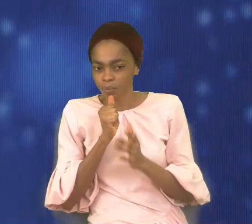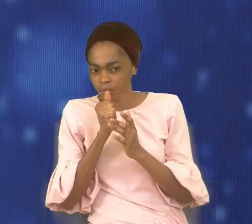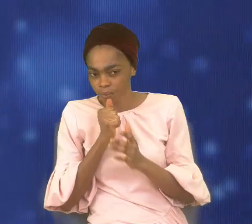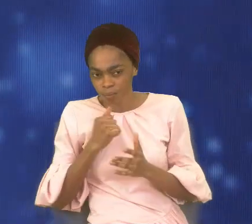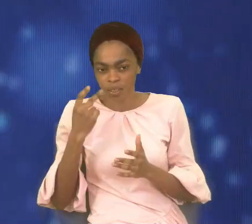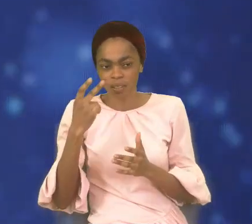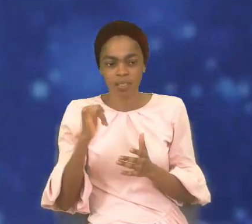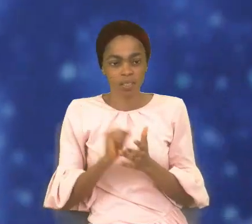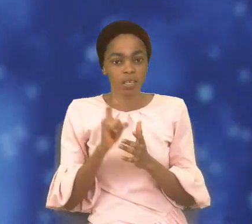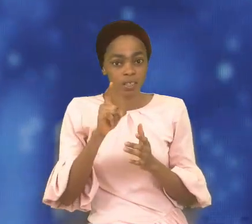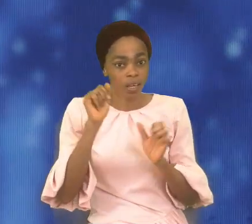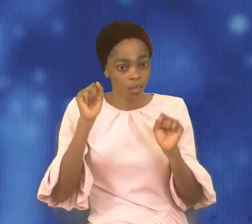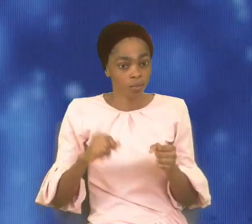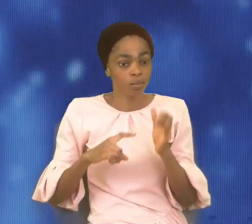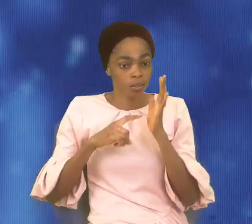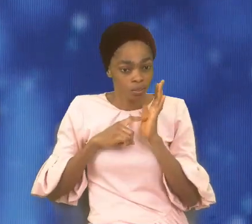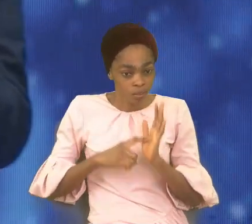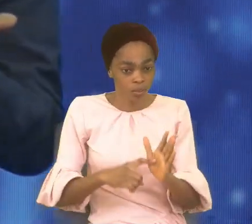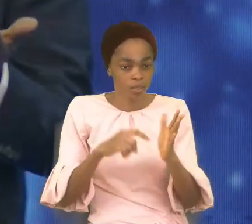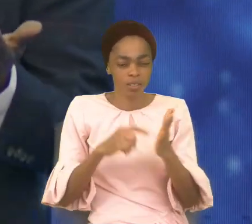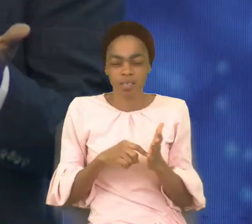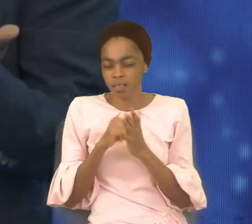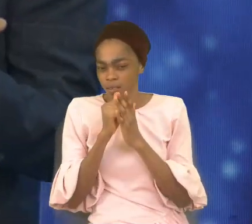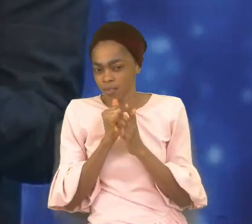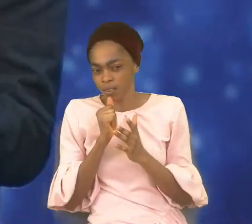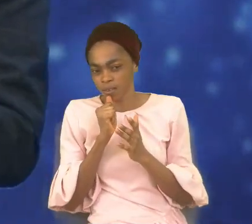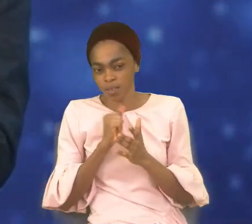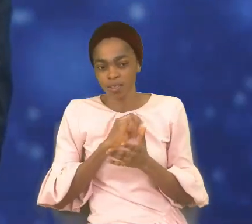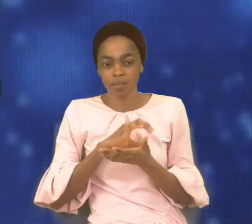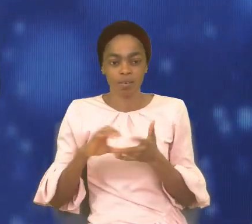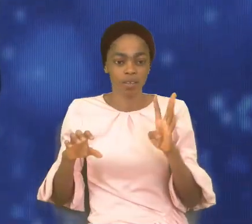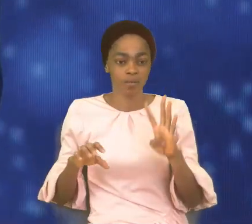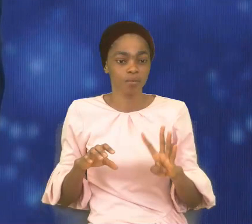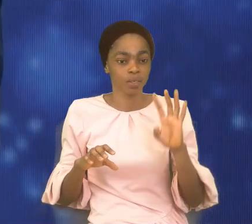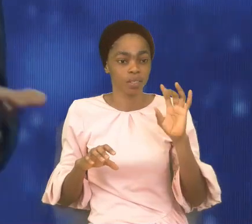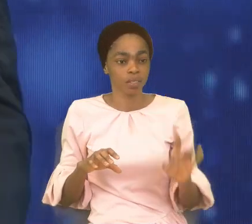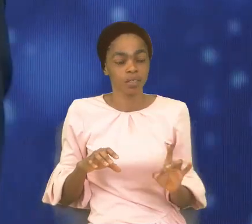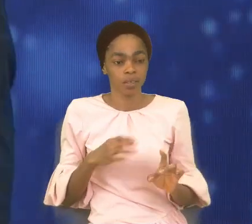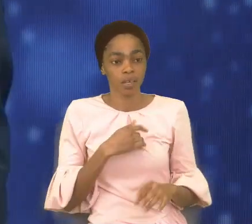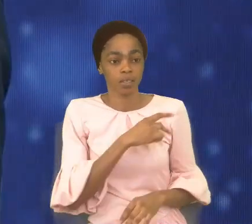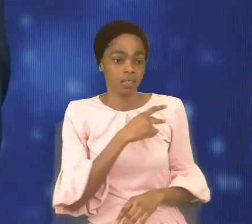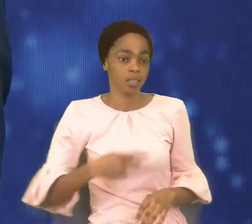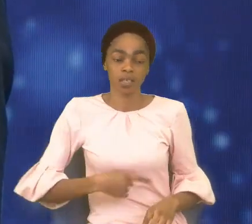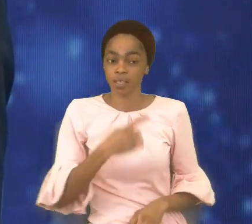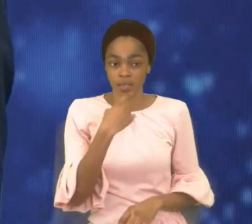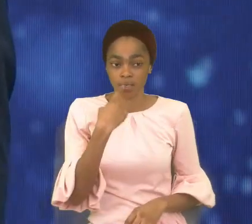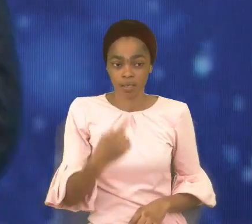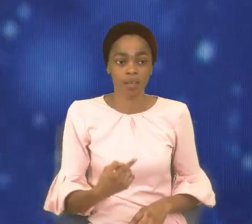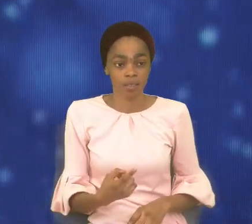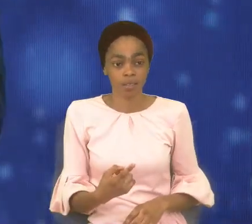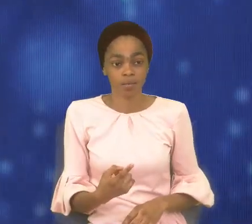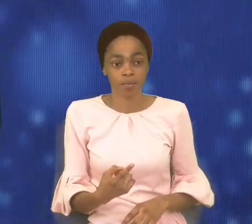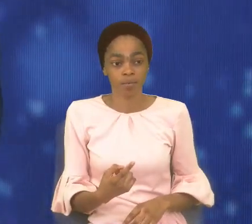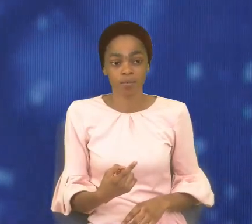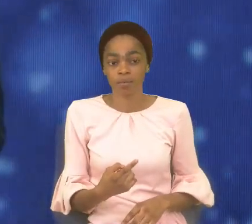verse 48. And he said, then the king made Daniel a great man and